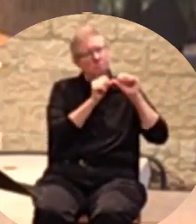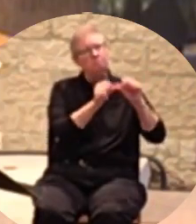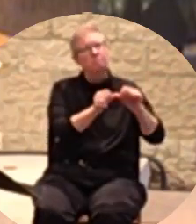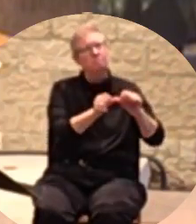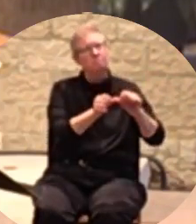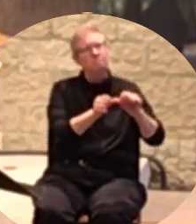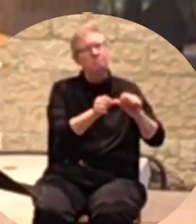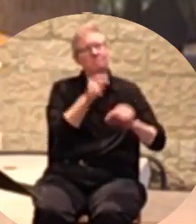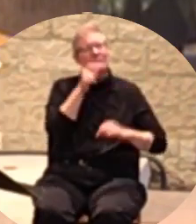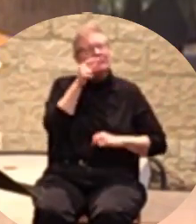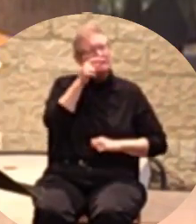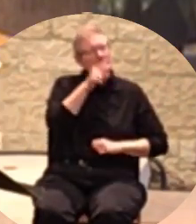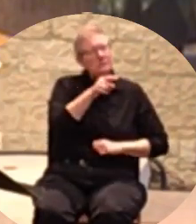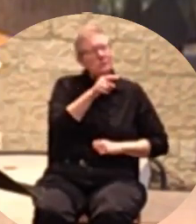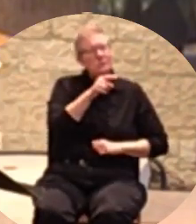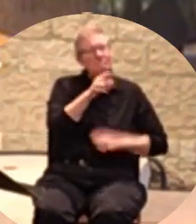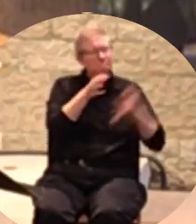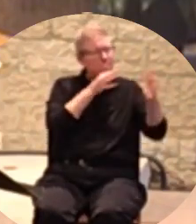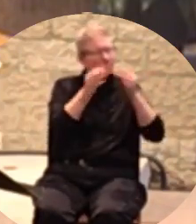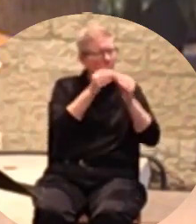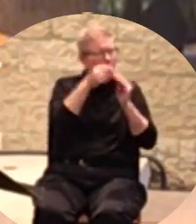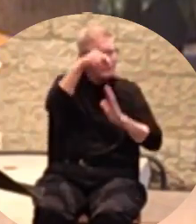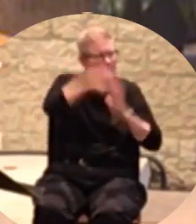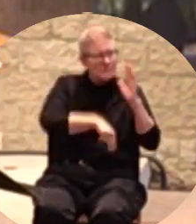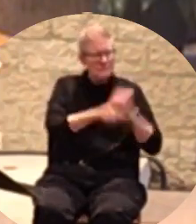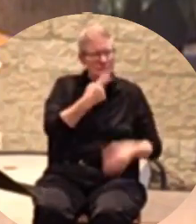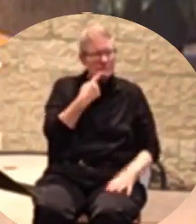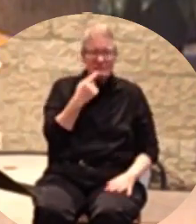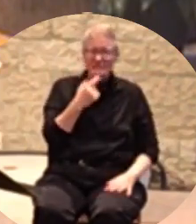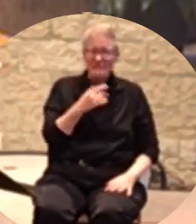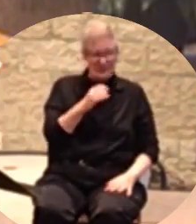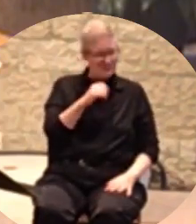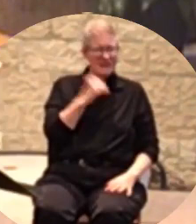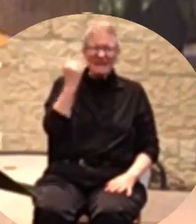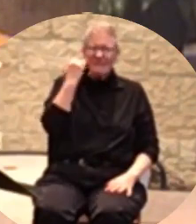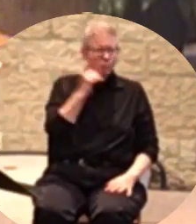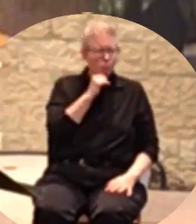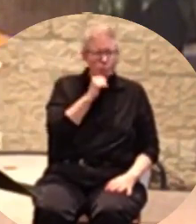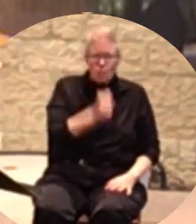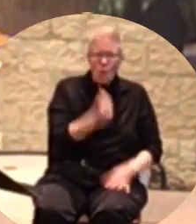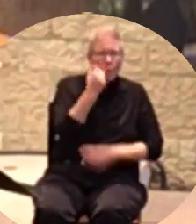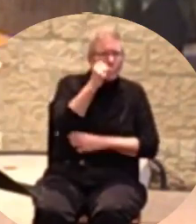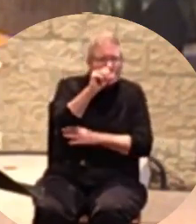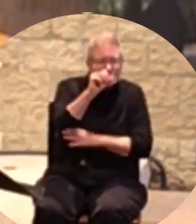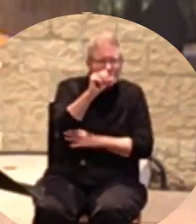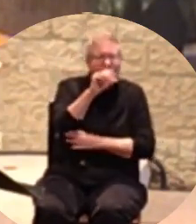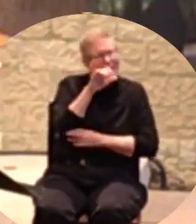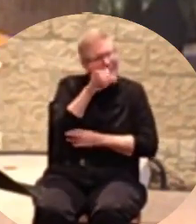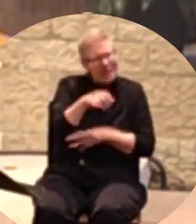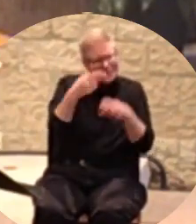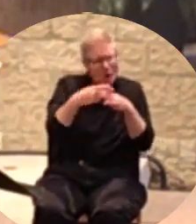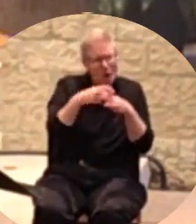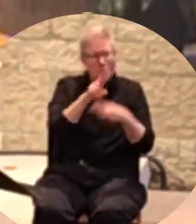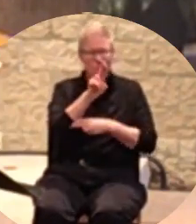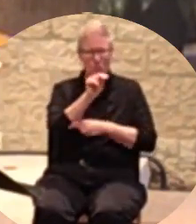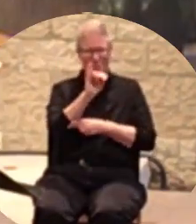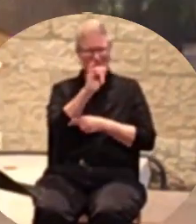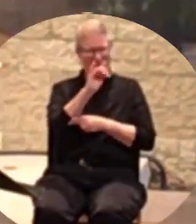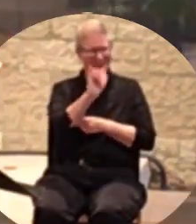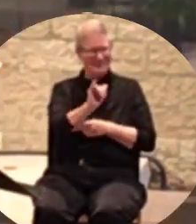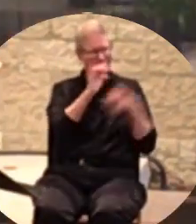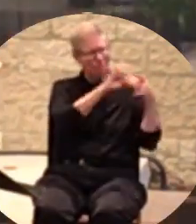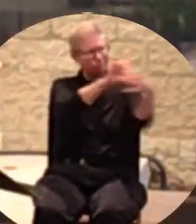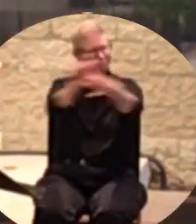place. She says non-resistance is unity. Non-resistance is unity. Unity with all